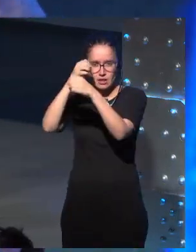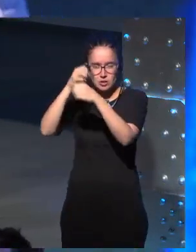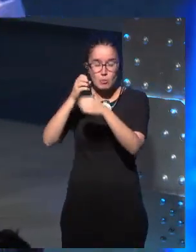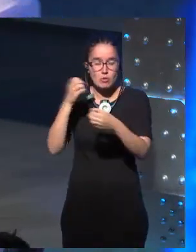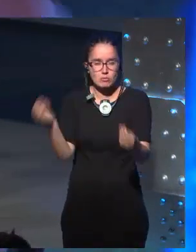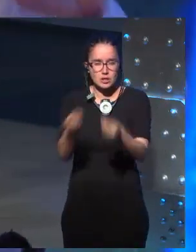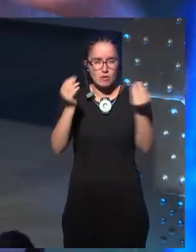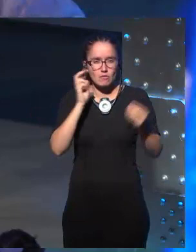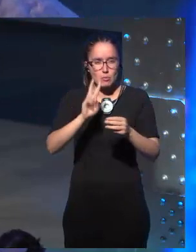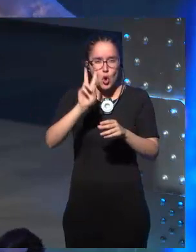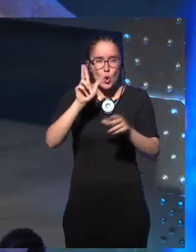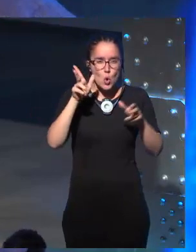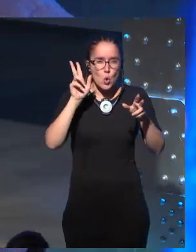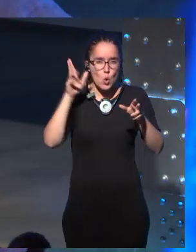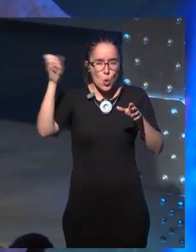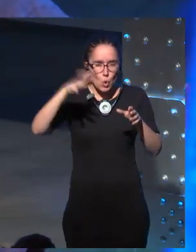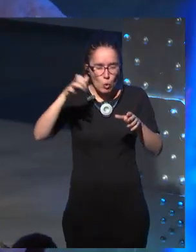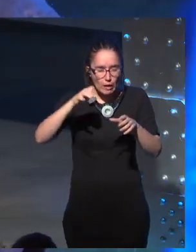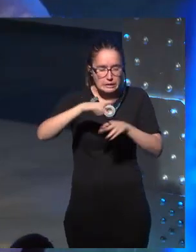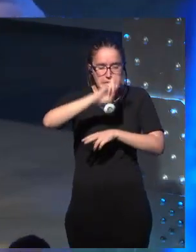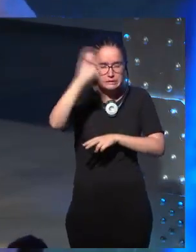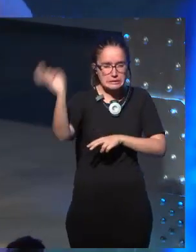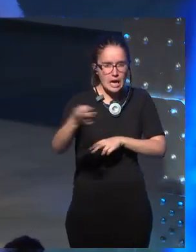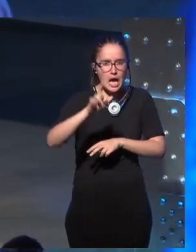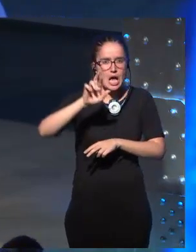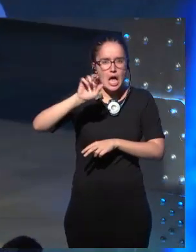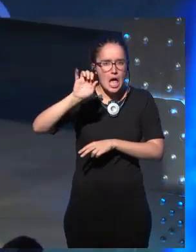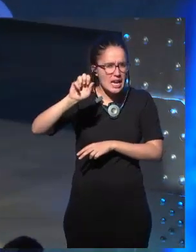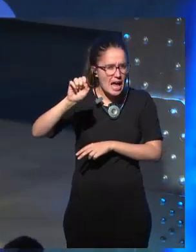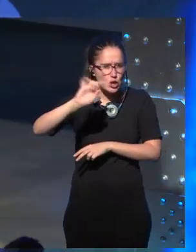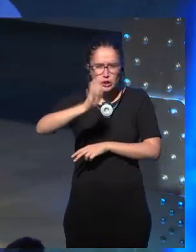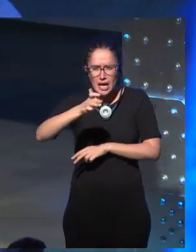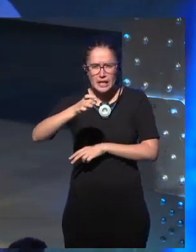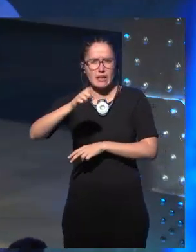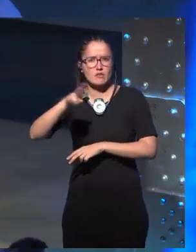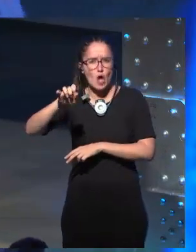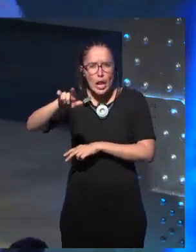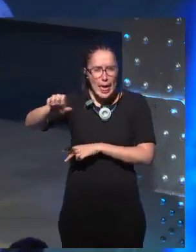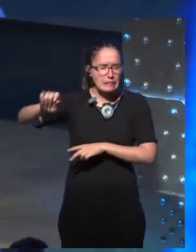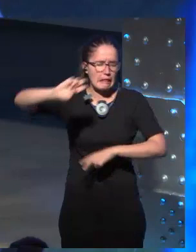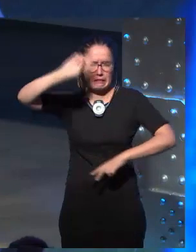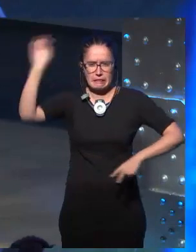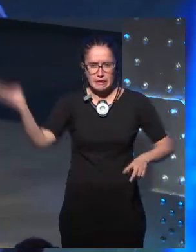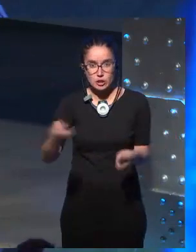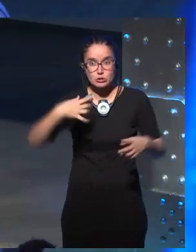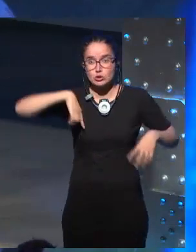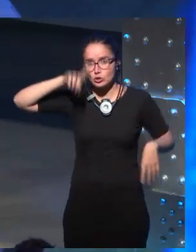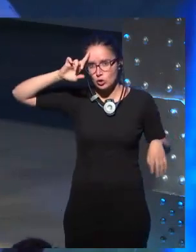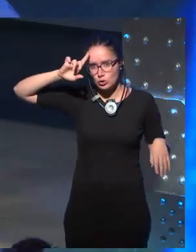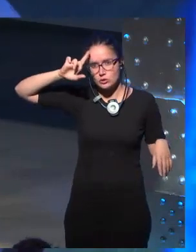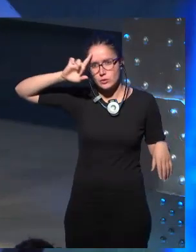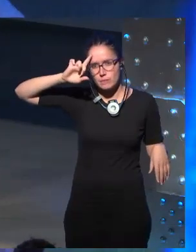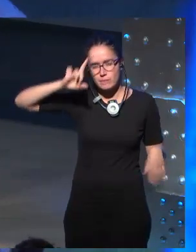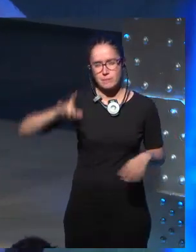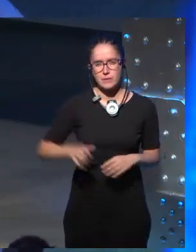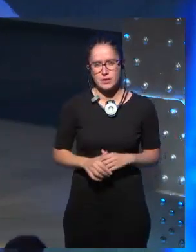etc., which allowed us to see different stuff in our universe. We do not know what the next generation